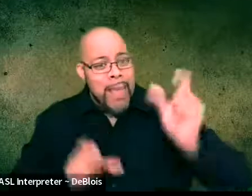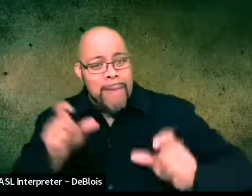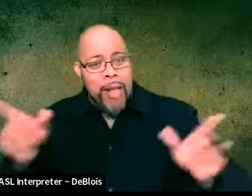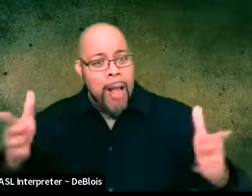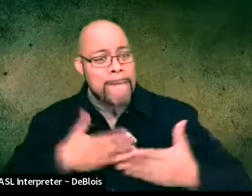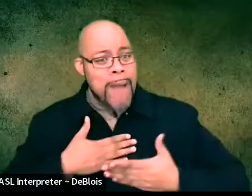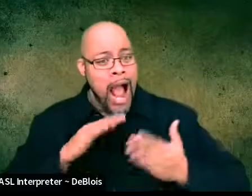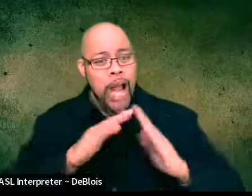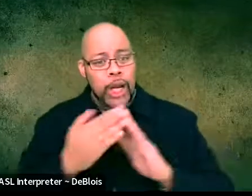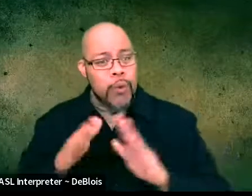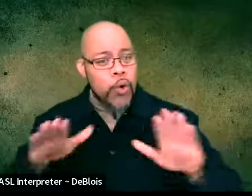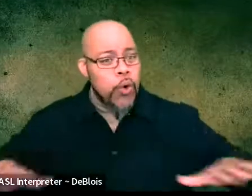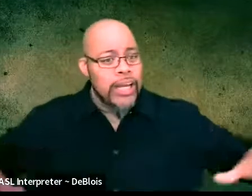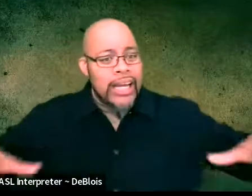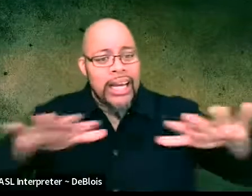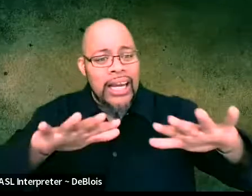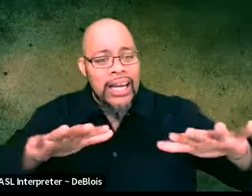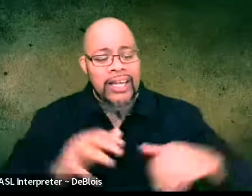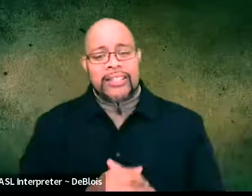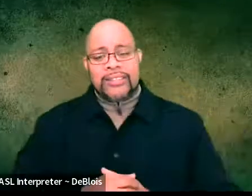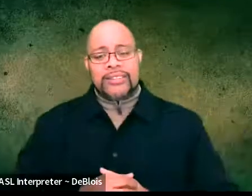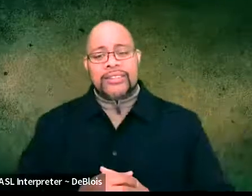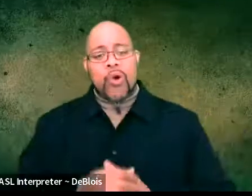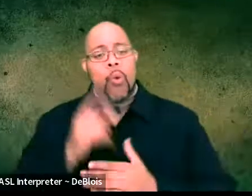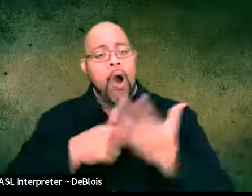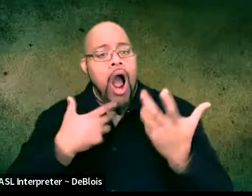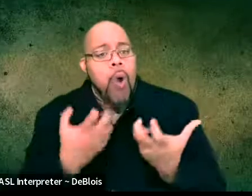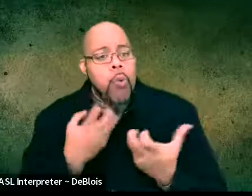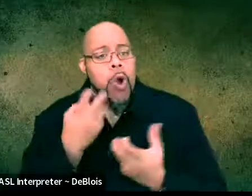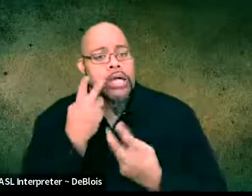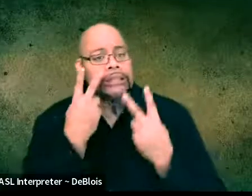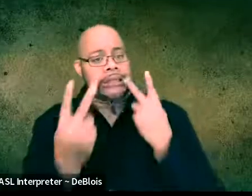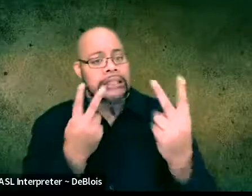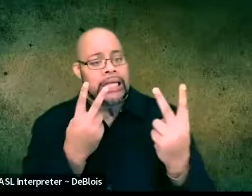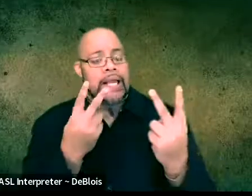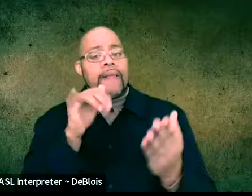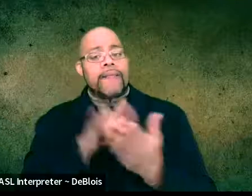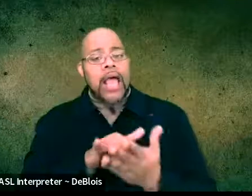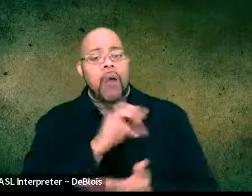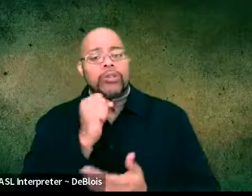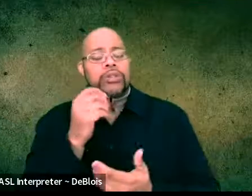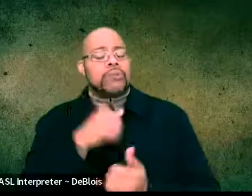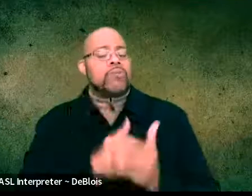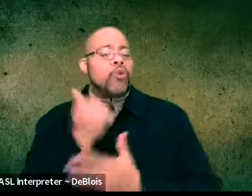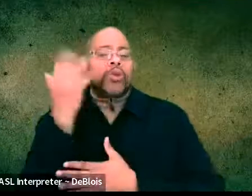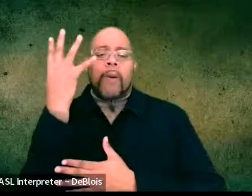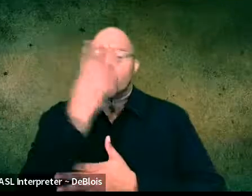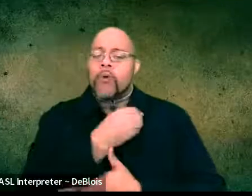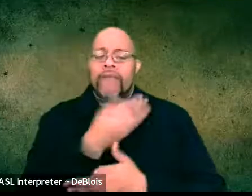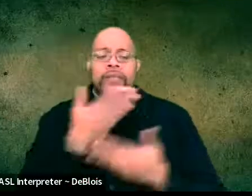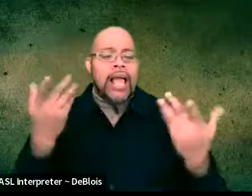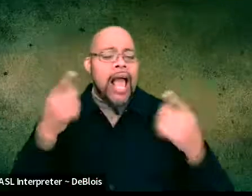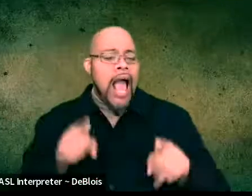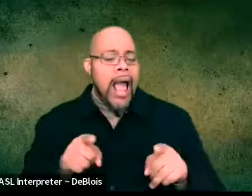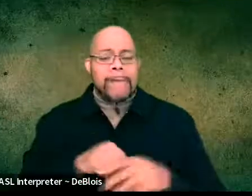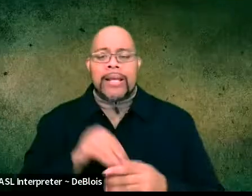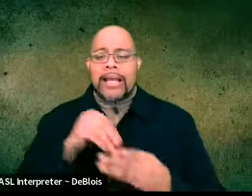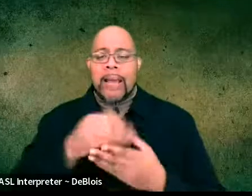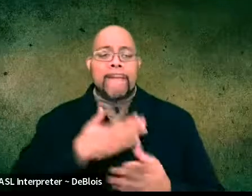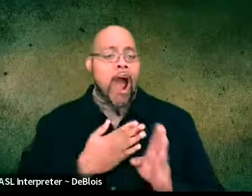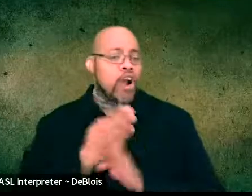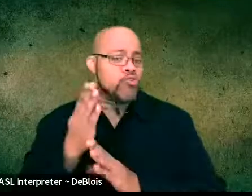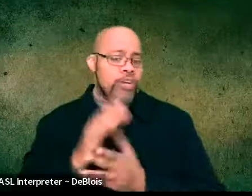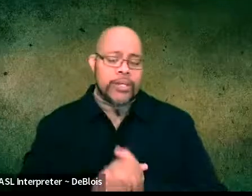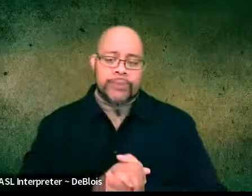community, here is what I want to see. That was the most beautiful thing that's happened in my